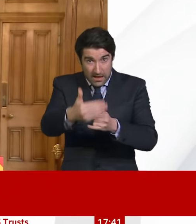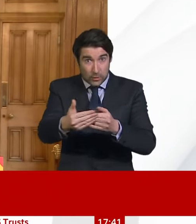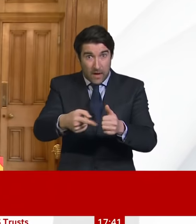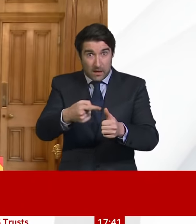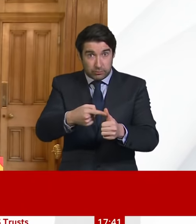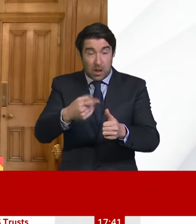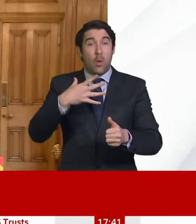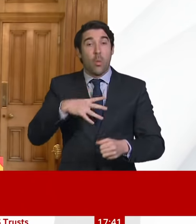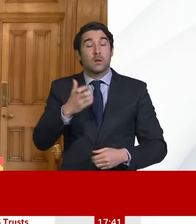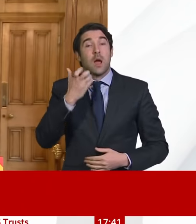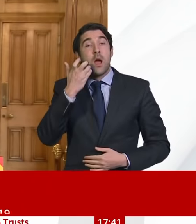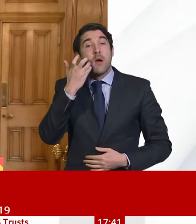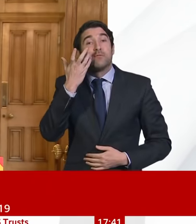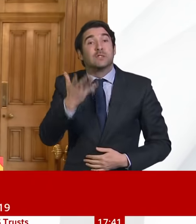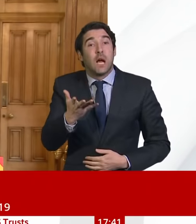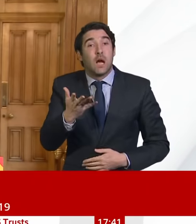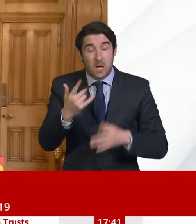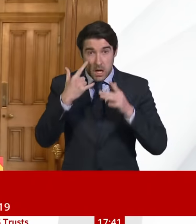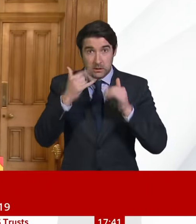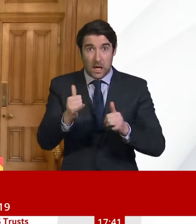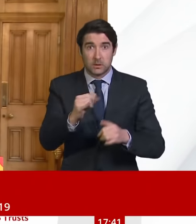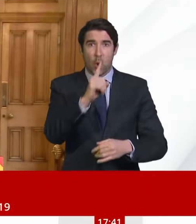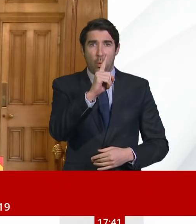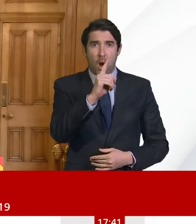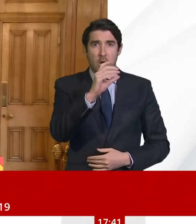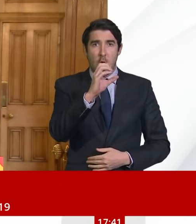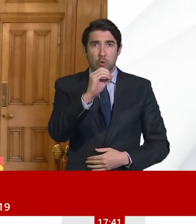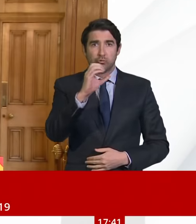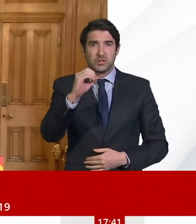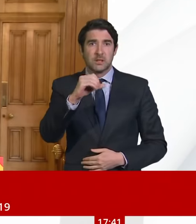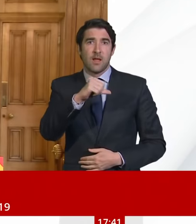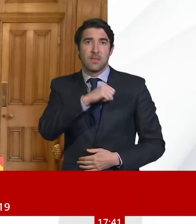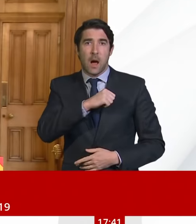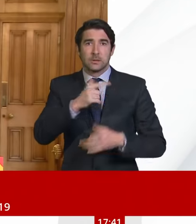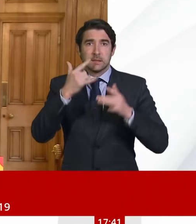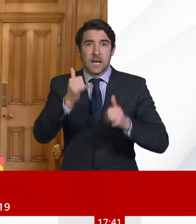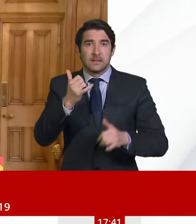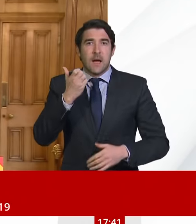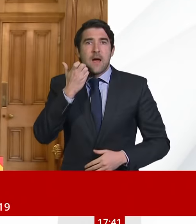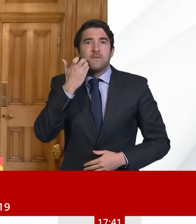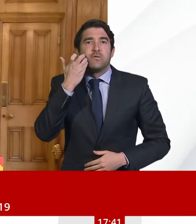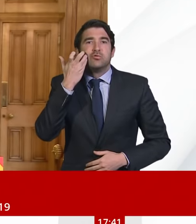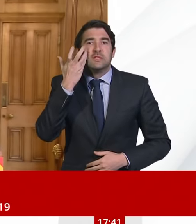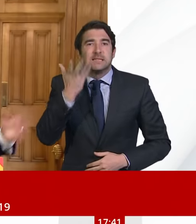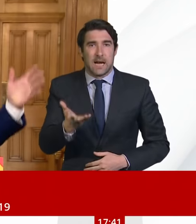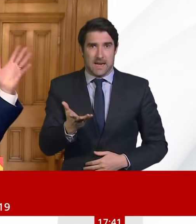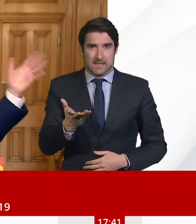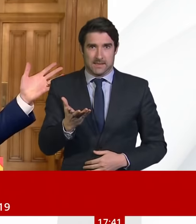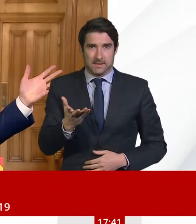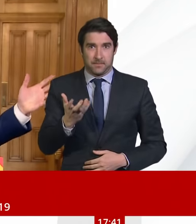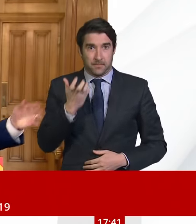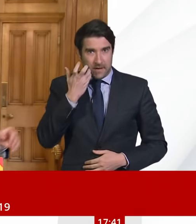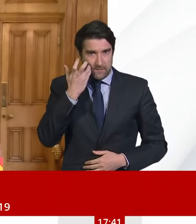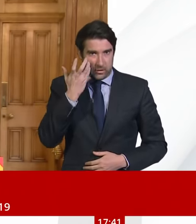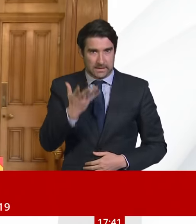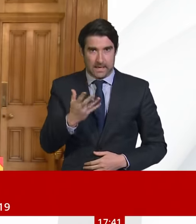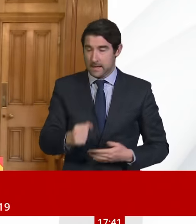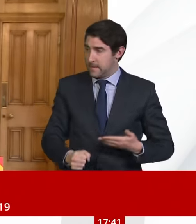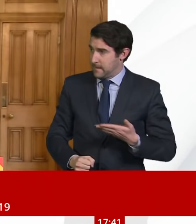goal, and I am determined that we will get there. And to help drive this work forward, I'm pleased that Professor John